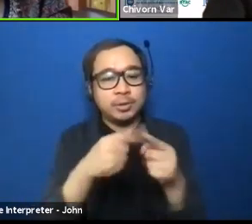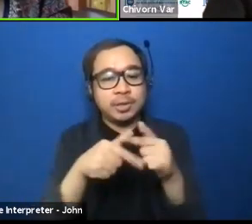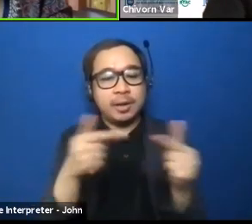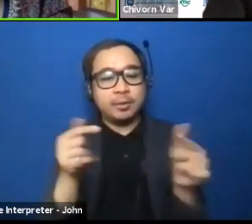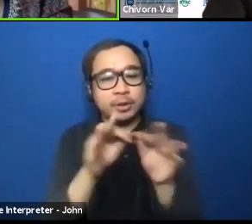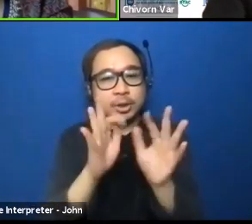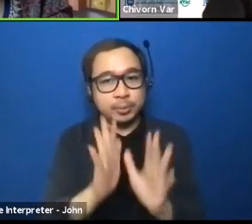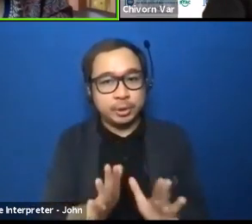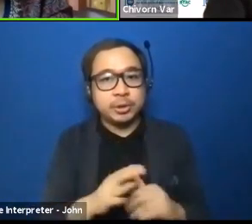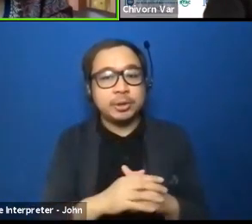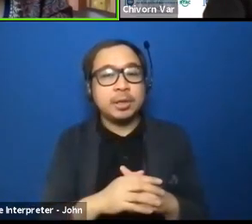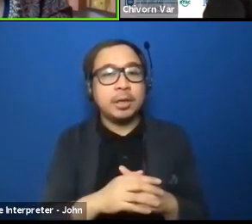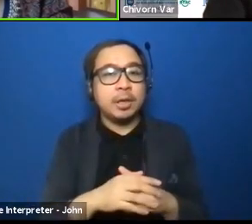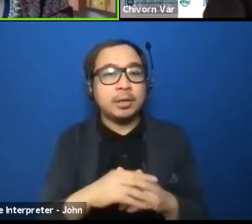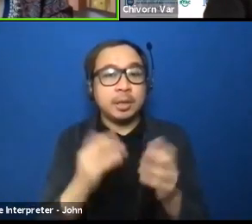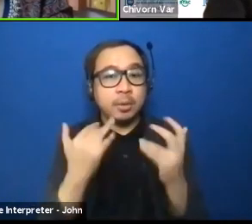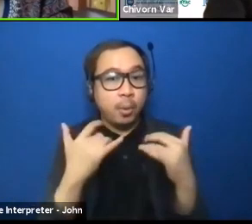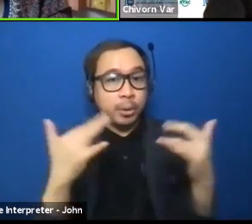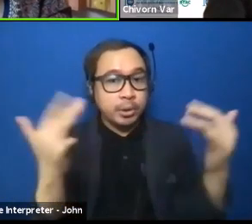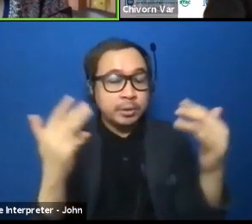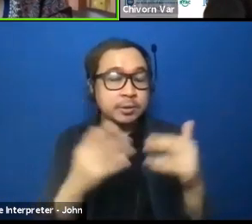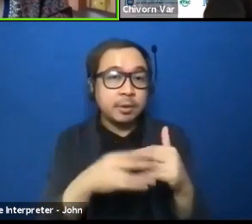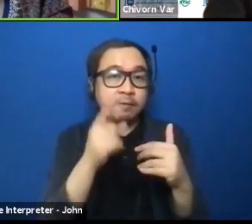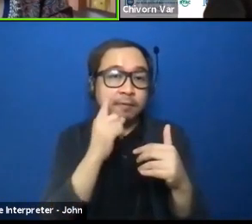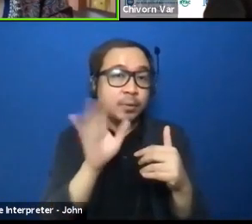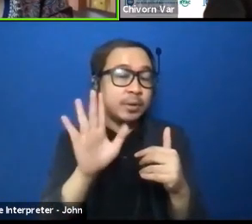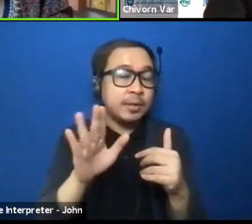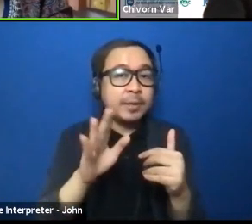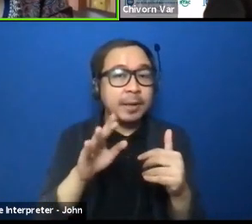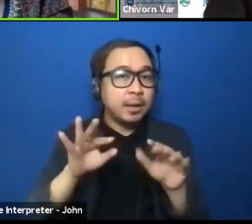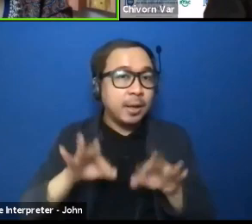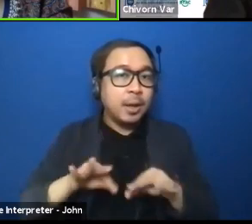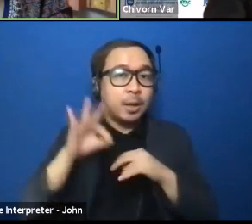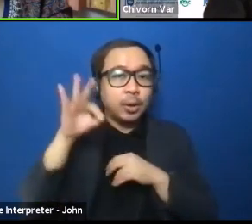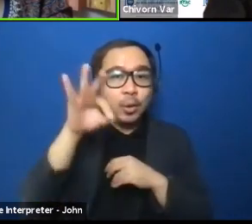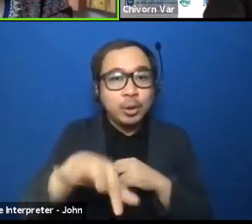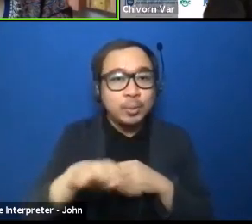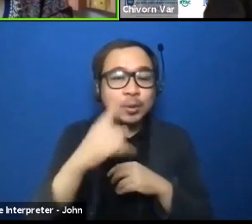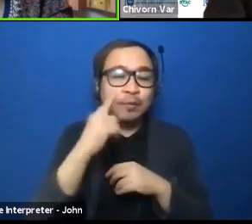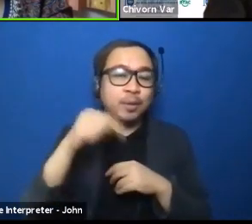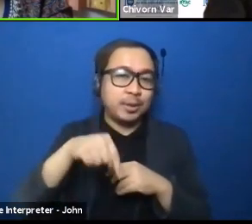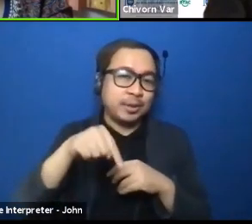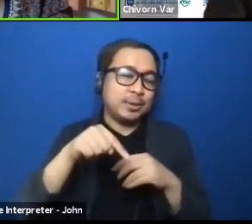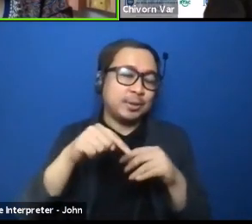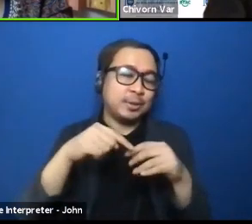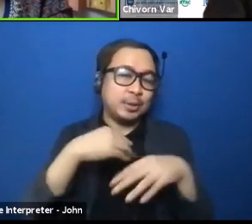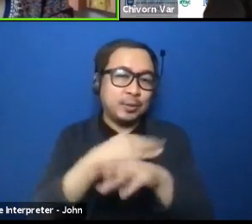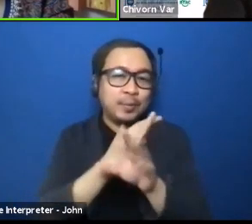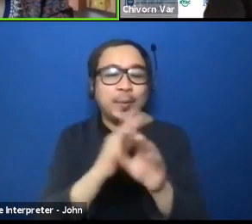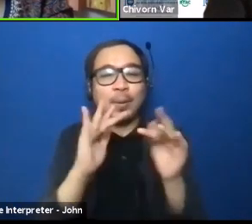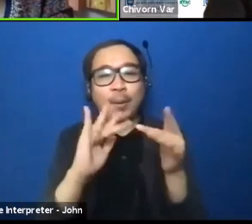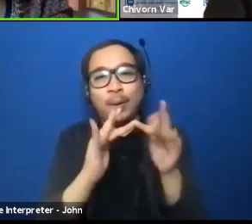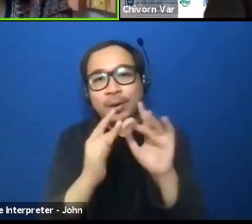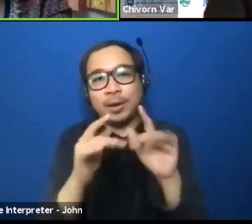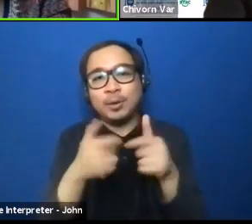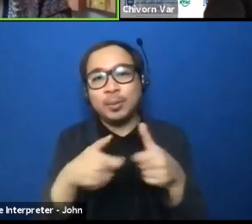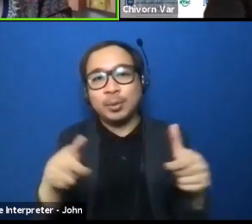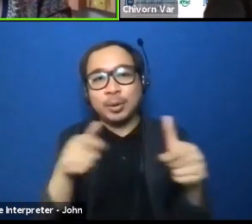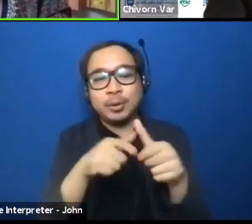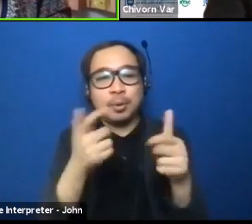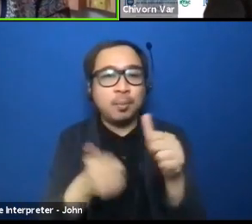interpreters, our audience, for their invaluable contributions to this to the virtual sessions of this